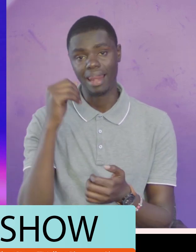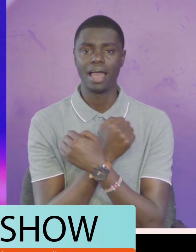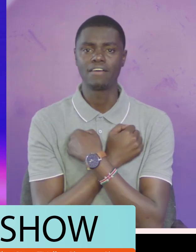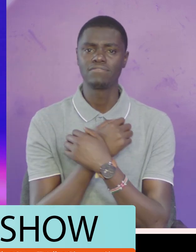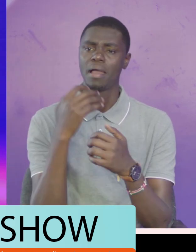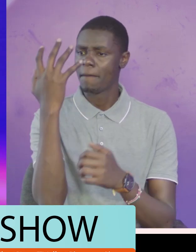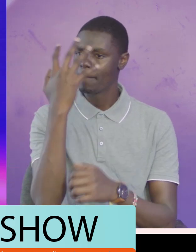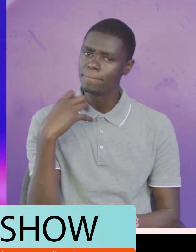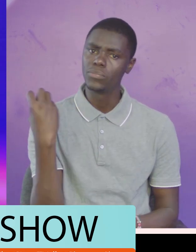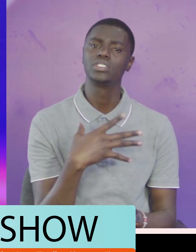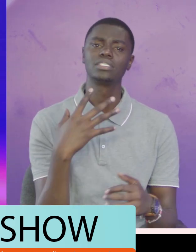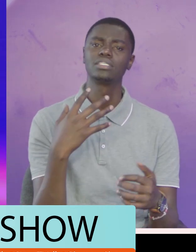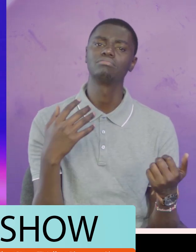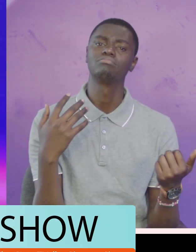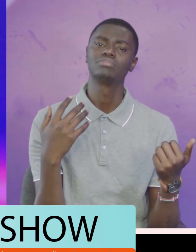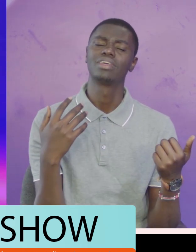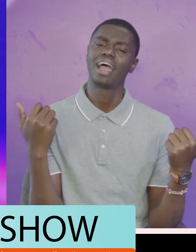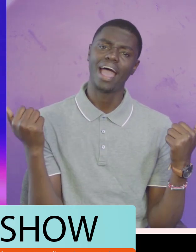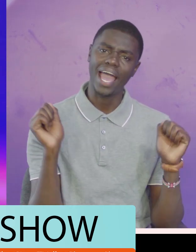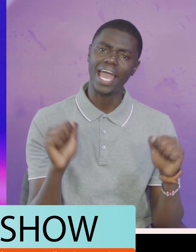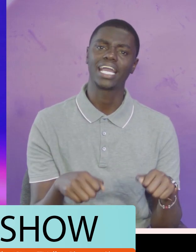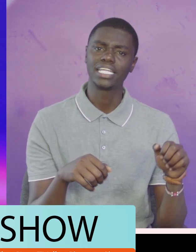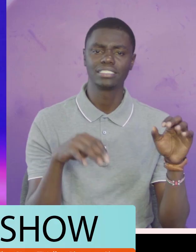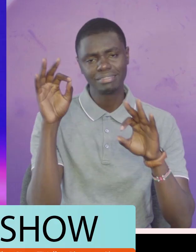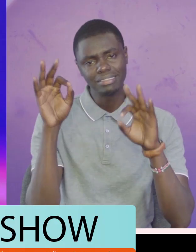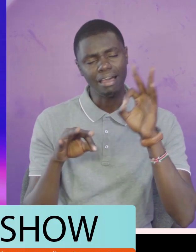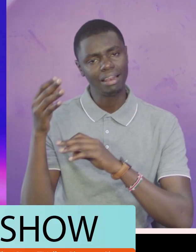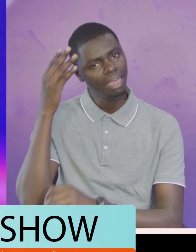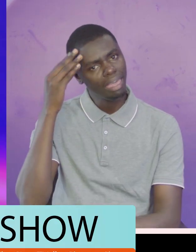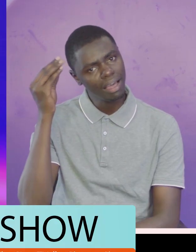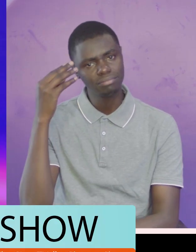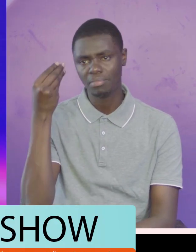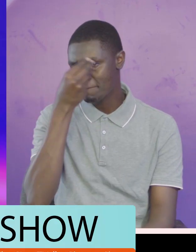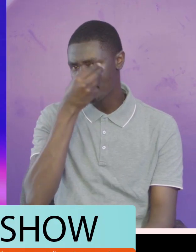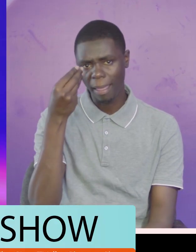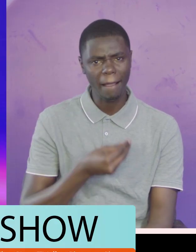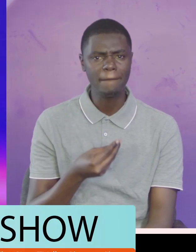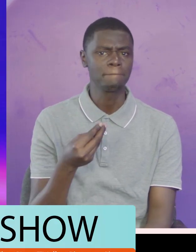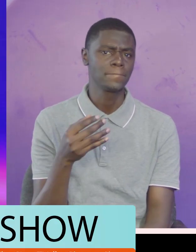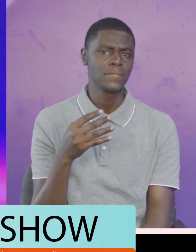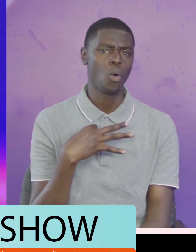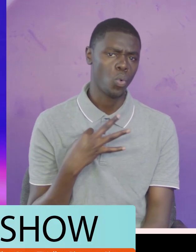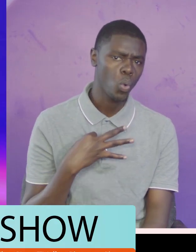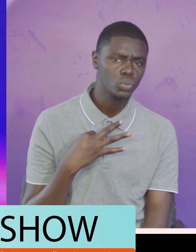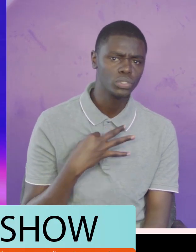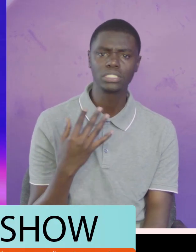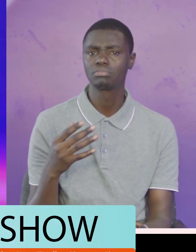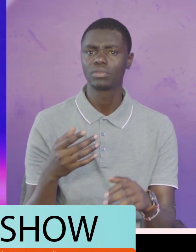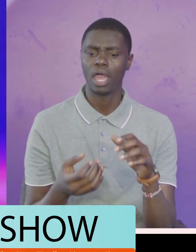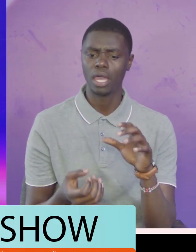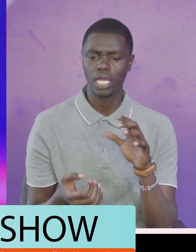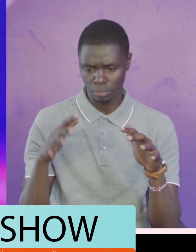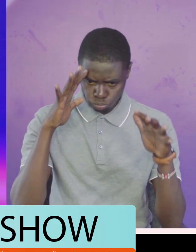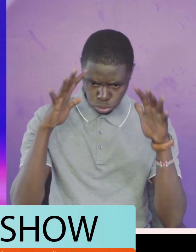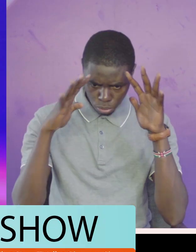beauty. I love anything to do with beauty. I can style hair, I can do makeup, I can style clothes, come up